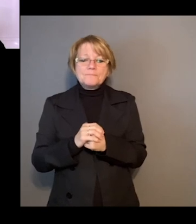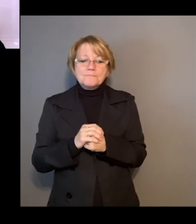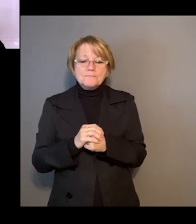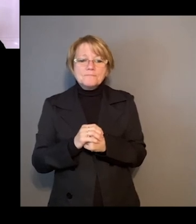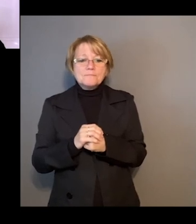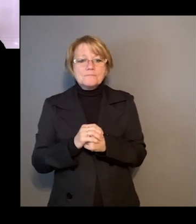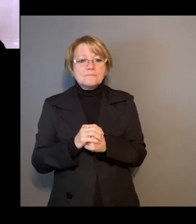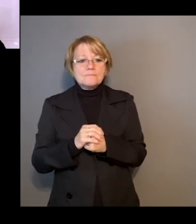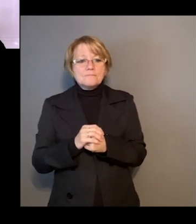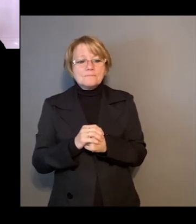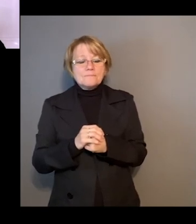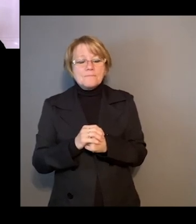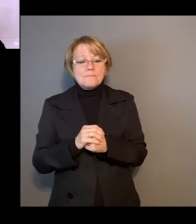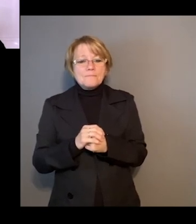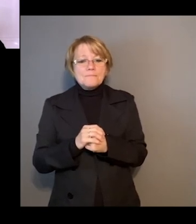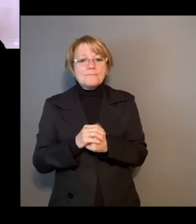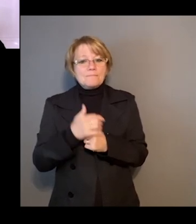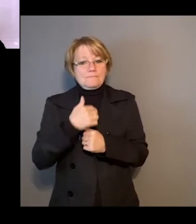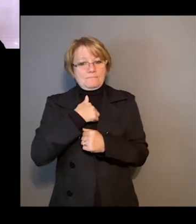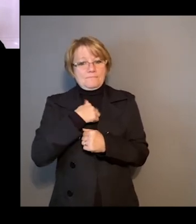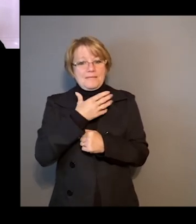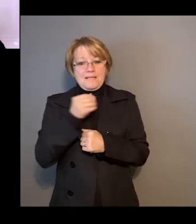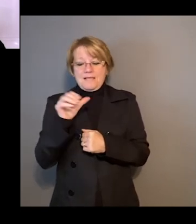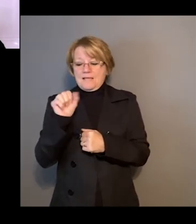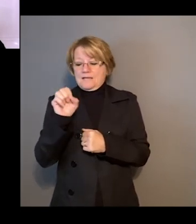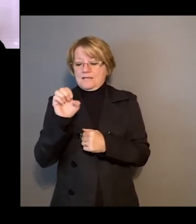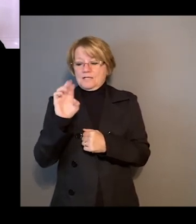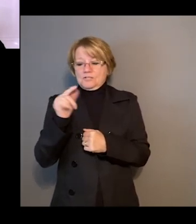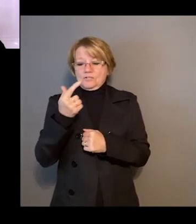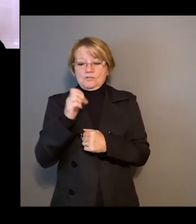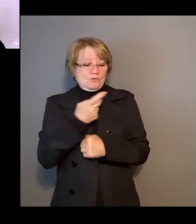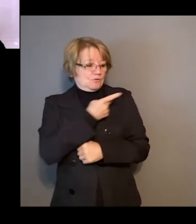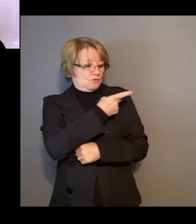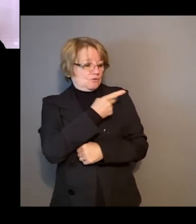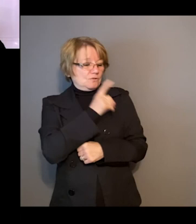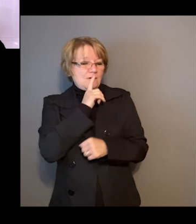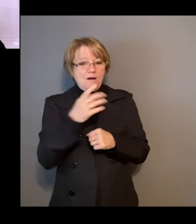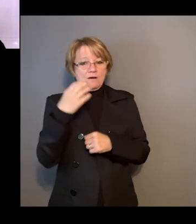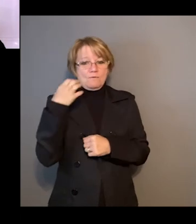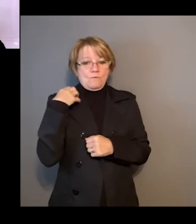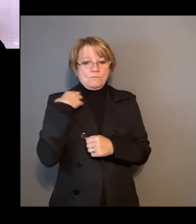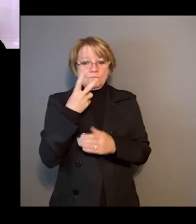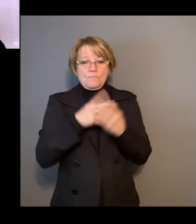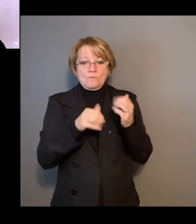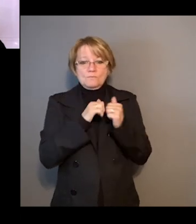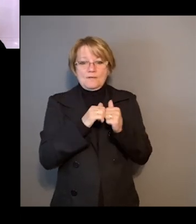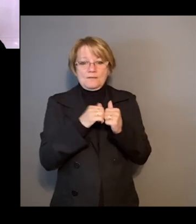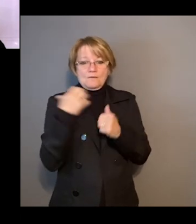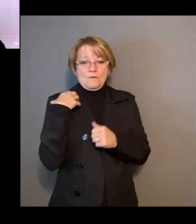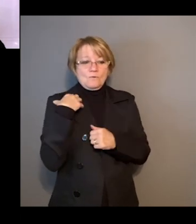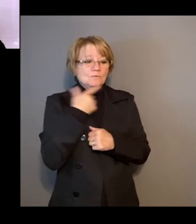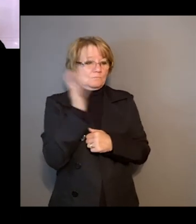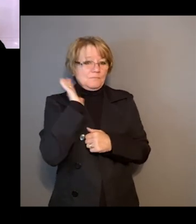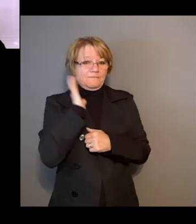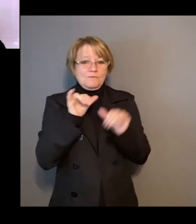and Serge are coaches. We are both coaches and we went to the same high school and we understand coaching